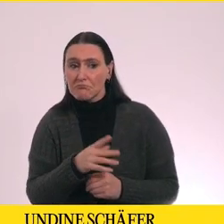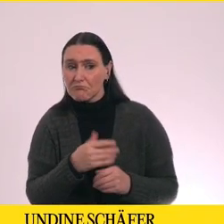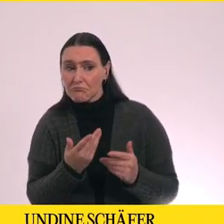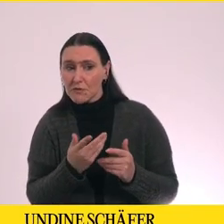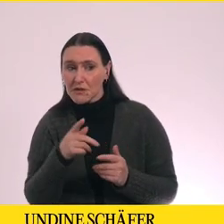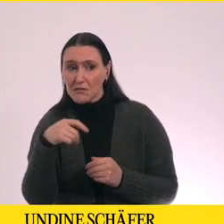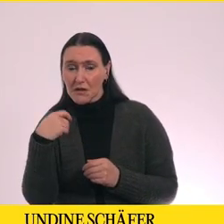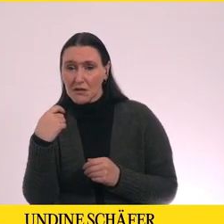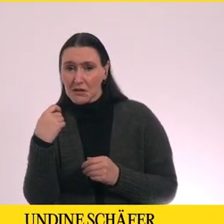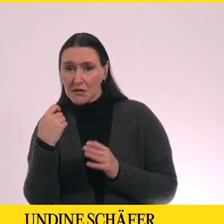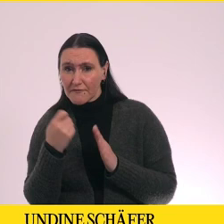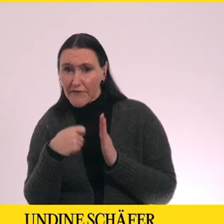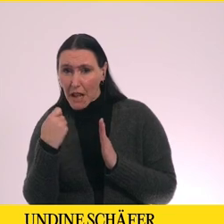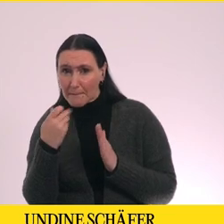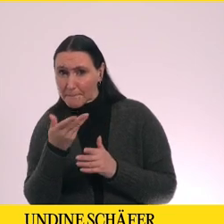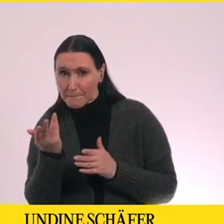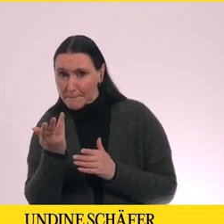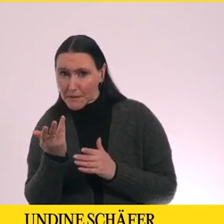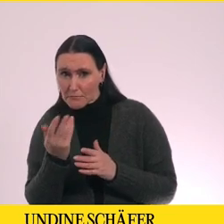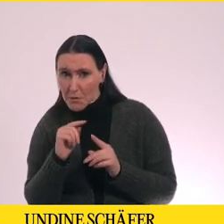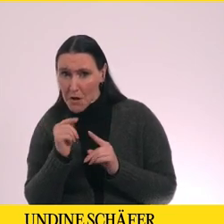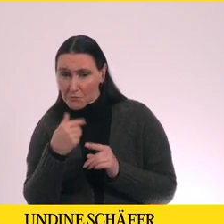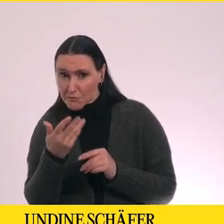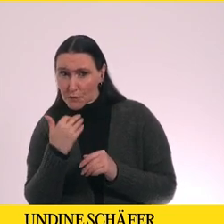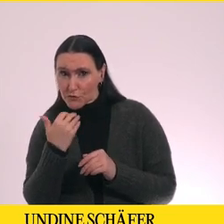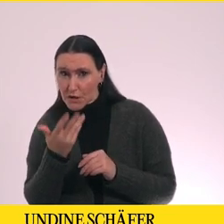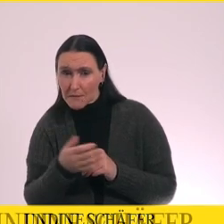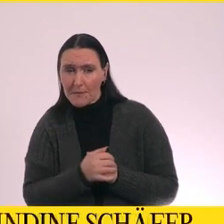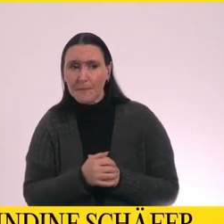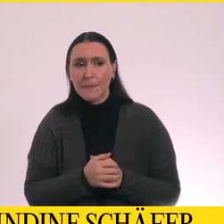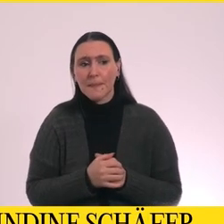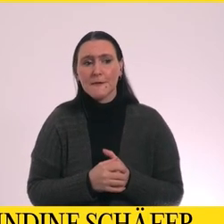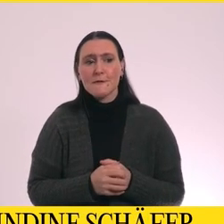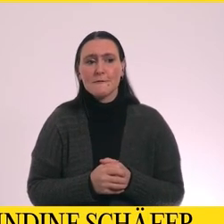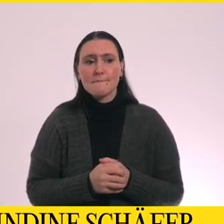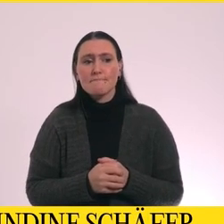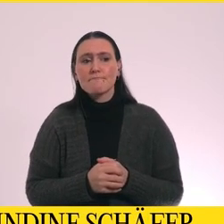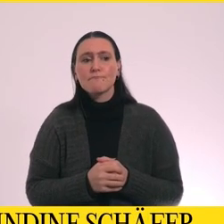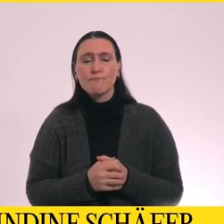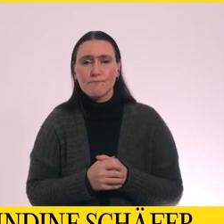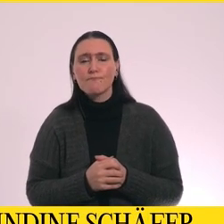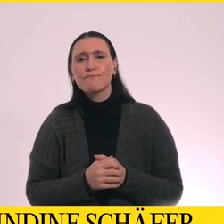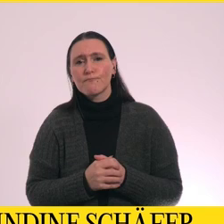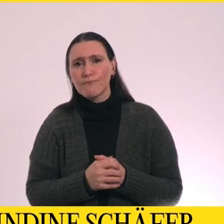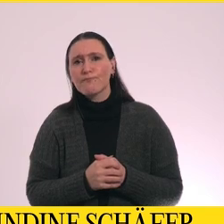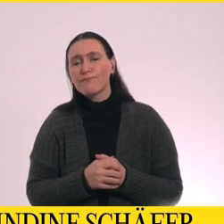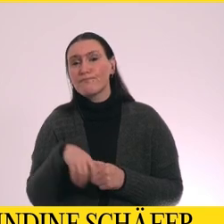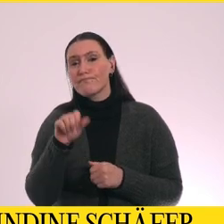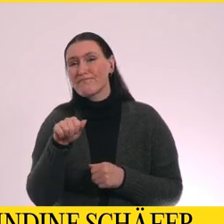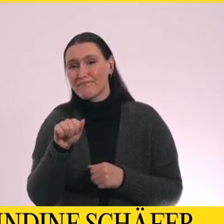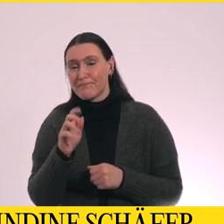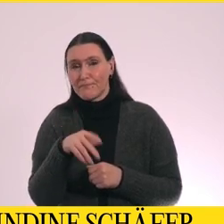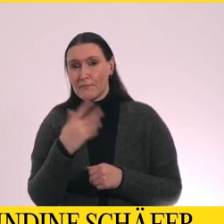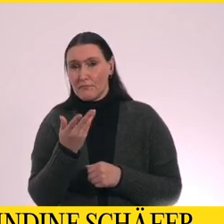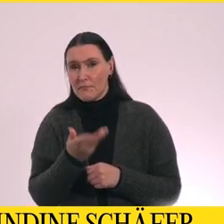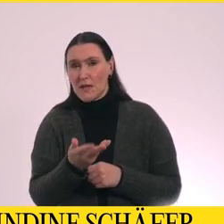And yes, what really we can take from the video is